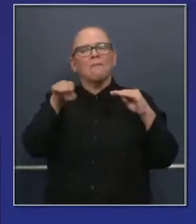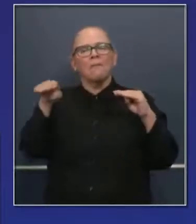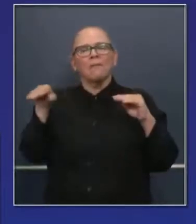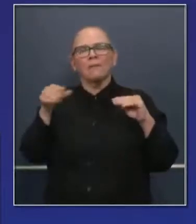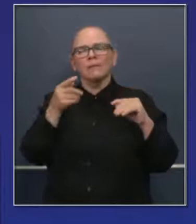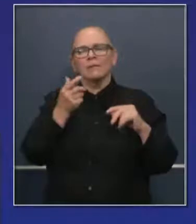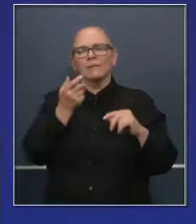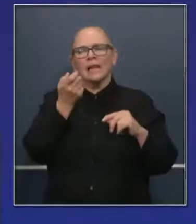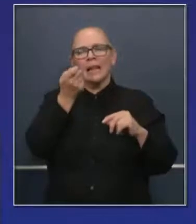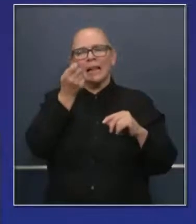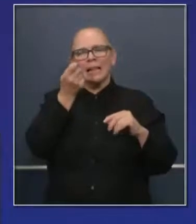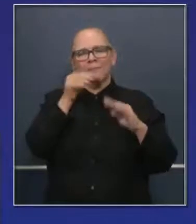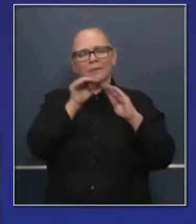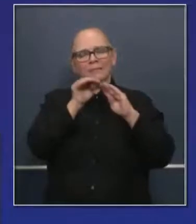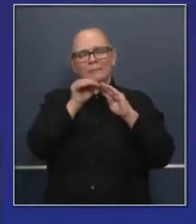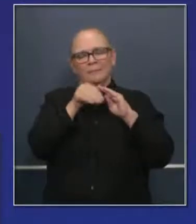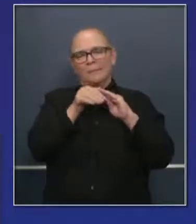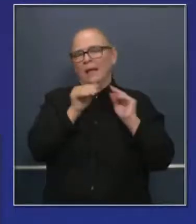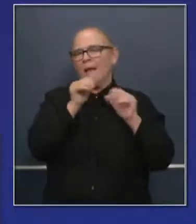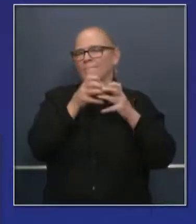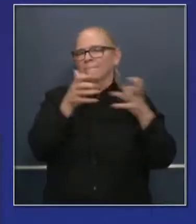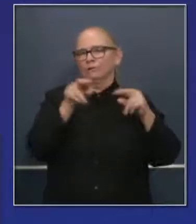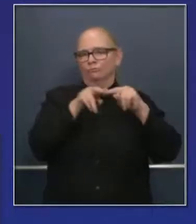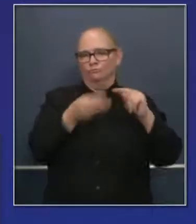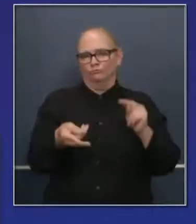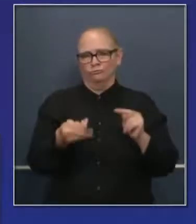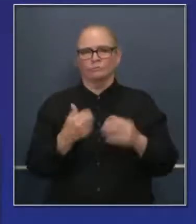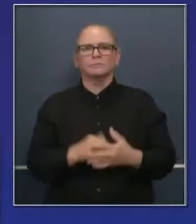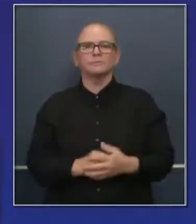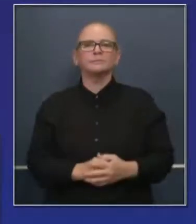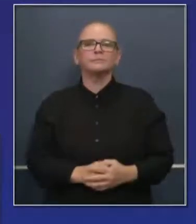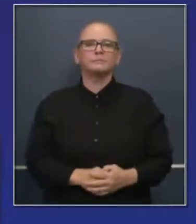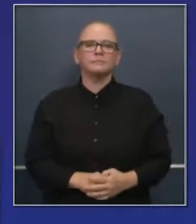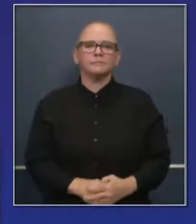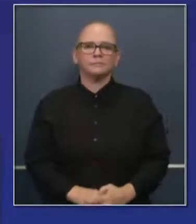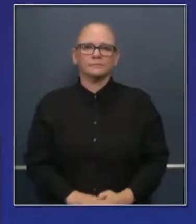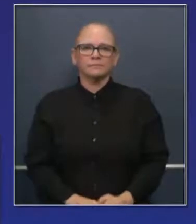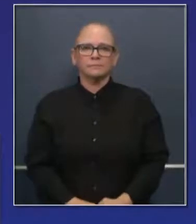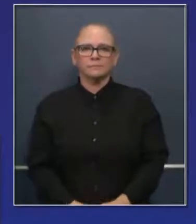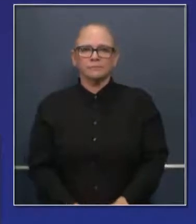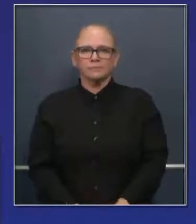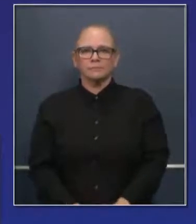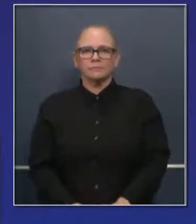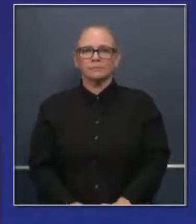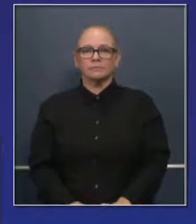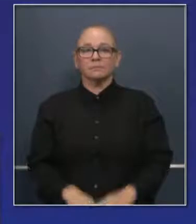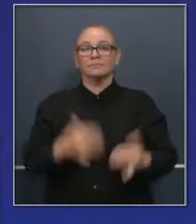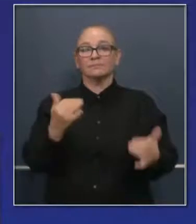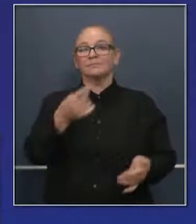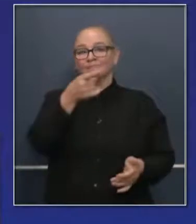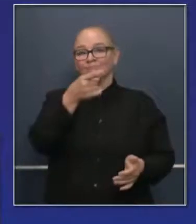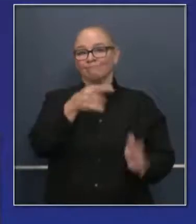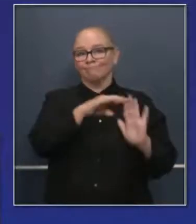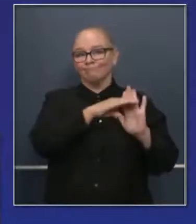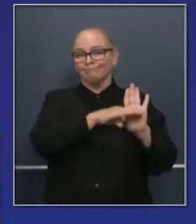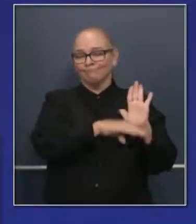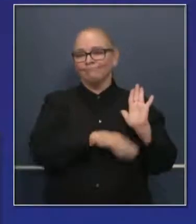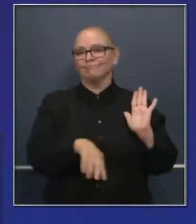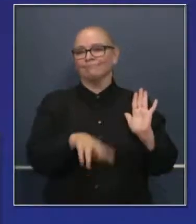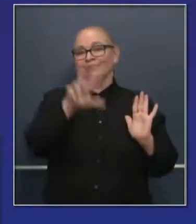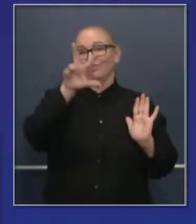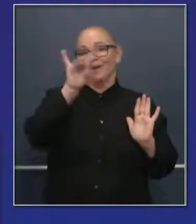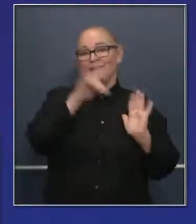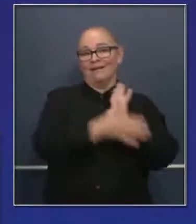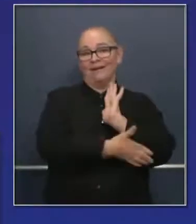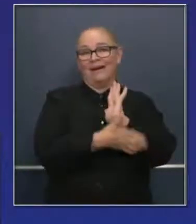decline over the last reporting period when we presented this slide deck. 38 counties are